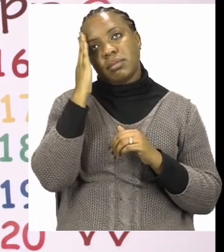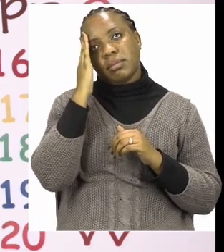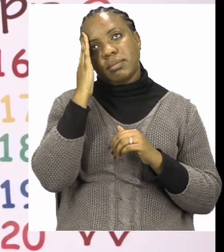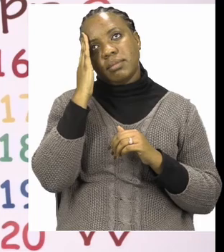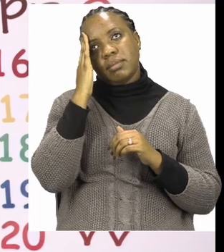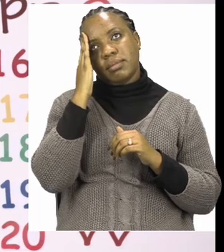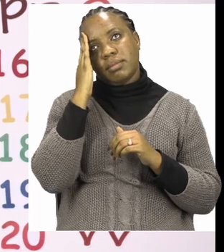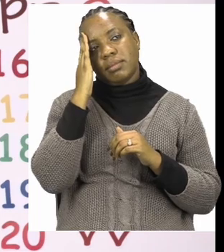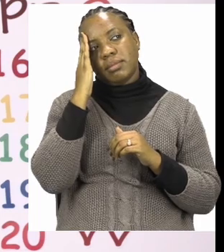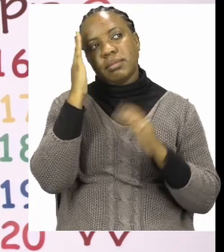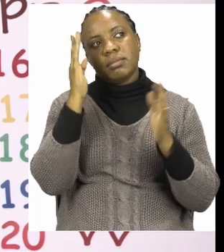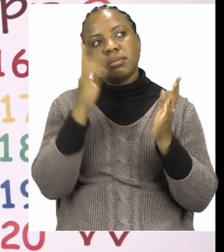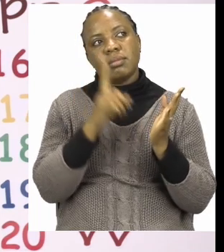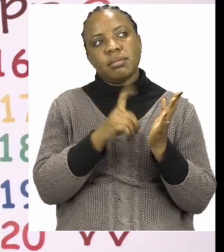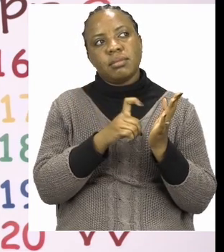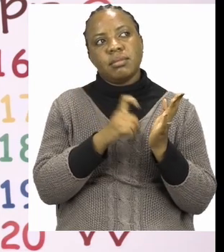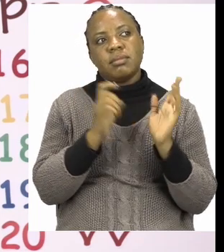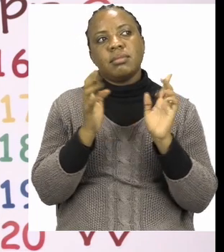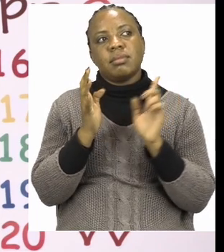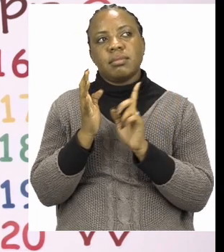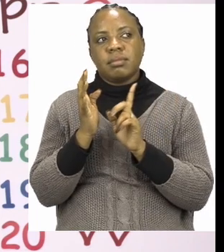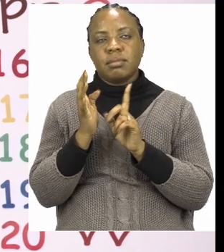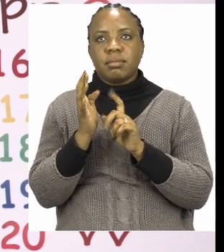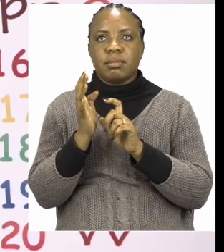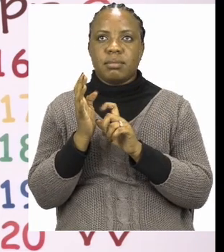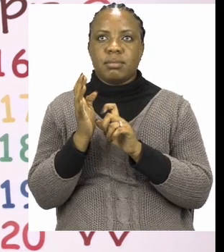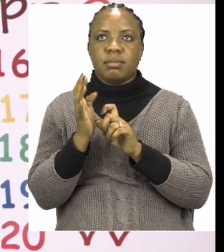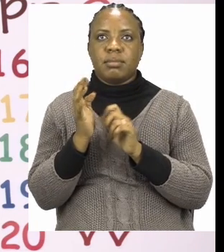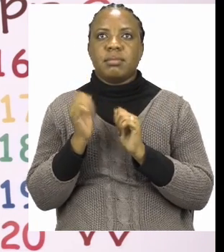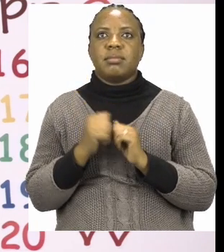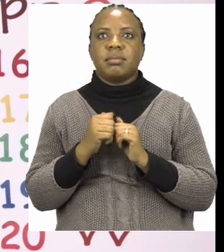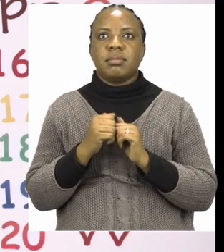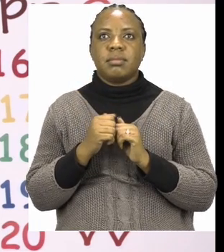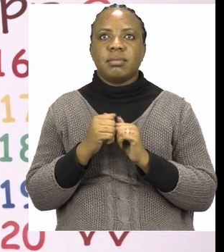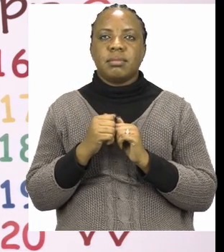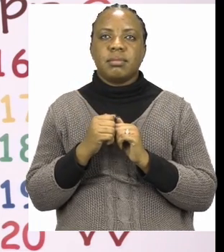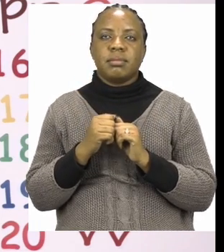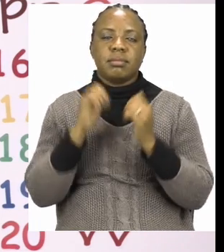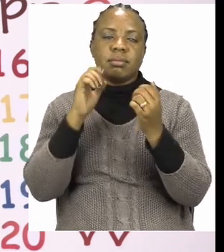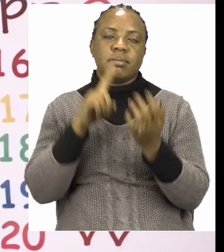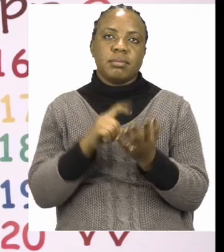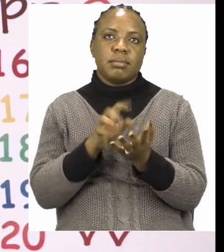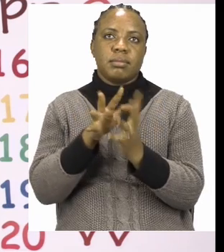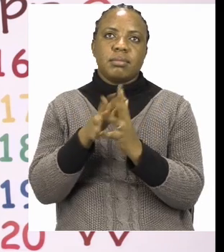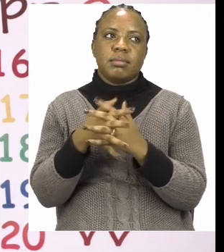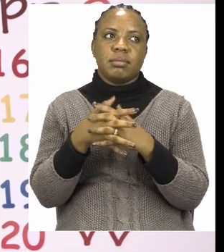to sanitize. So let us take our sanitizer and rub our hands thoroughly.